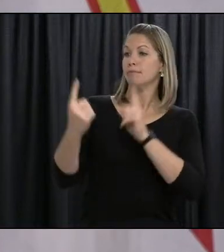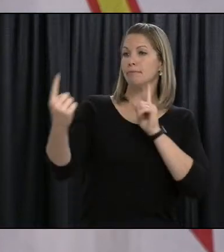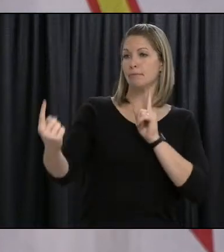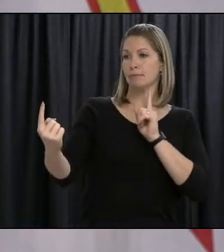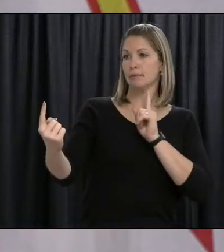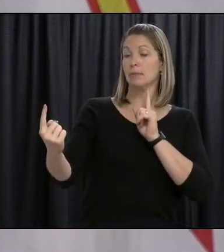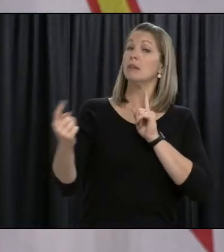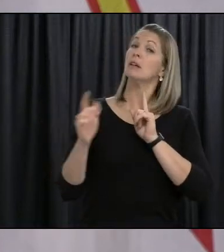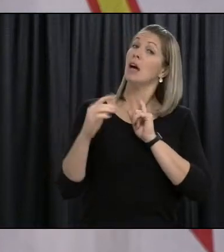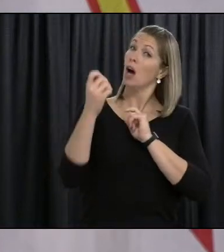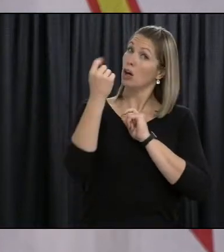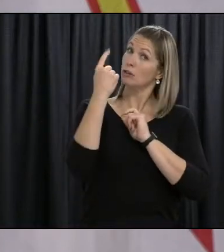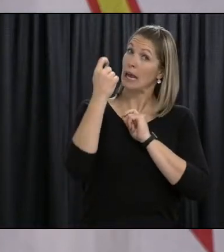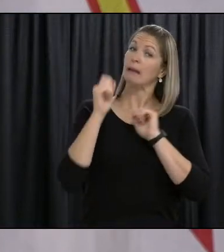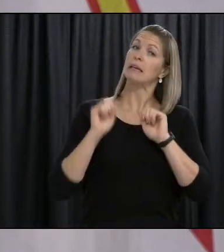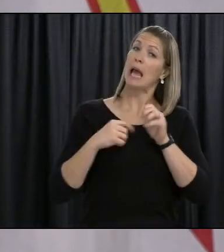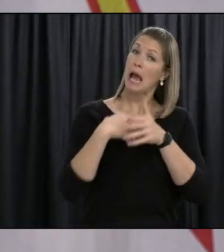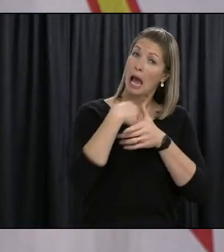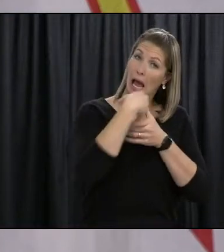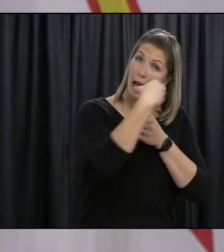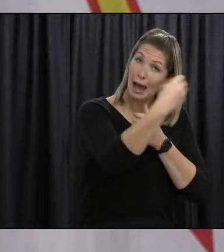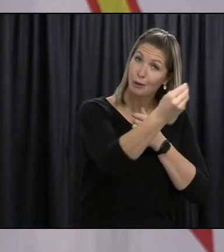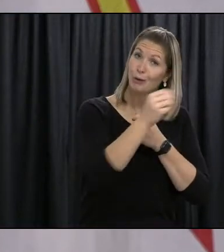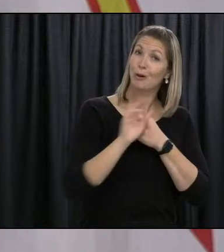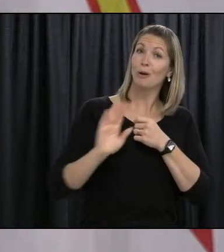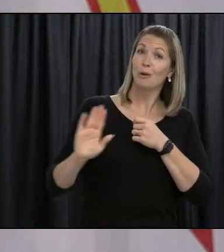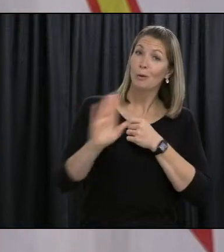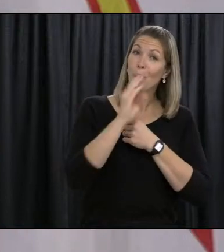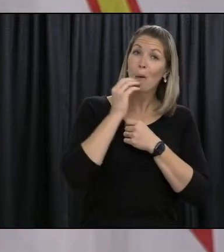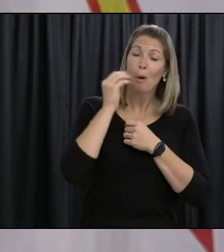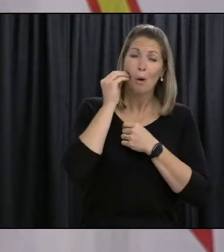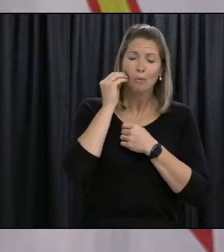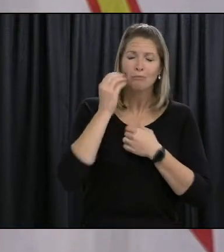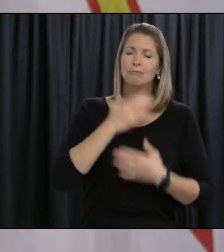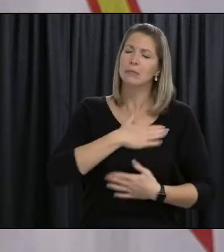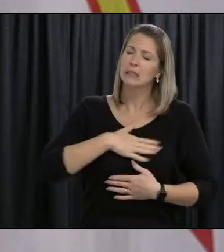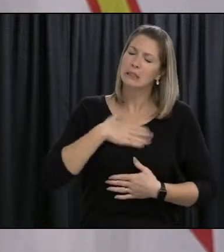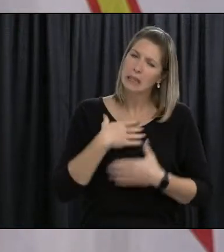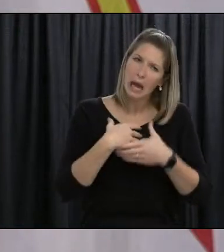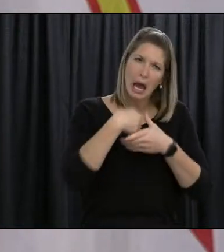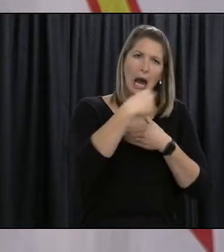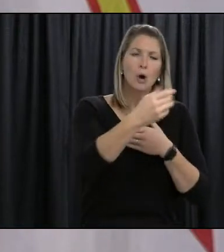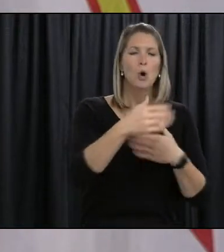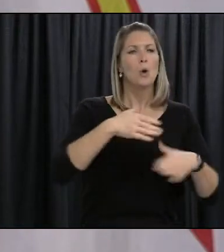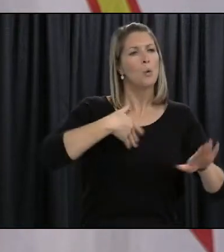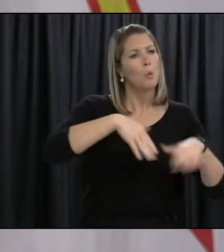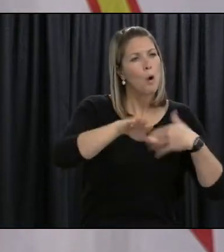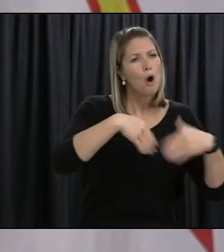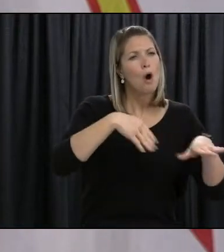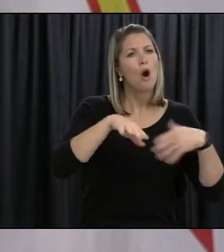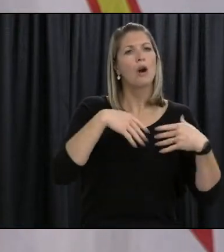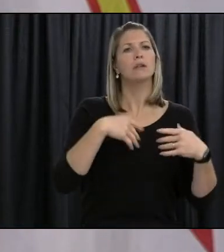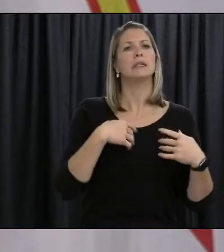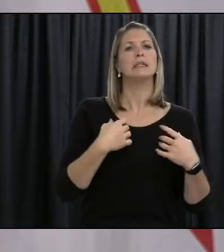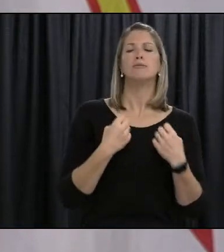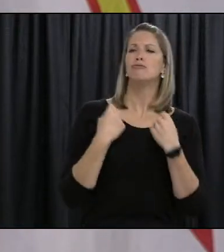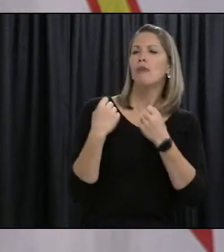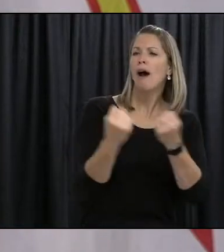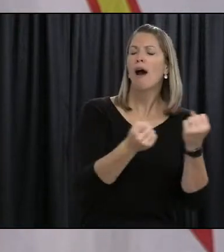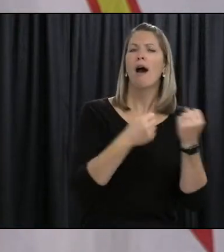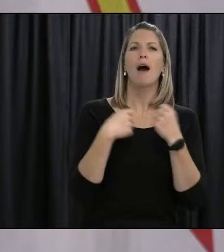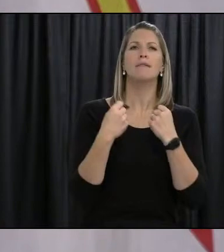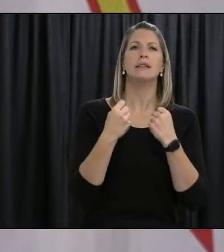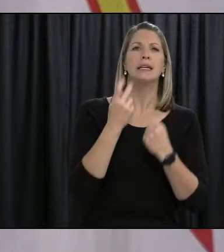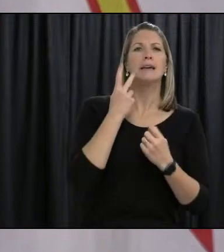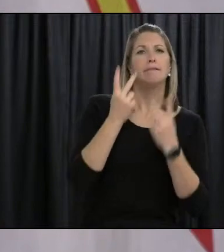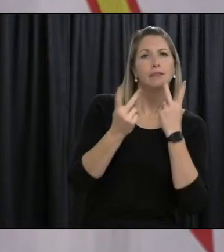okay to leave your homes. It's okay to sit outside, go for a walk if you are able, pick up your groceries, and see your family,